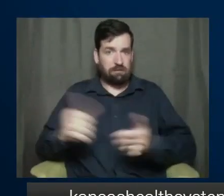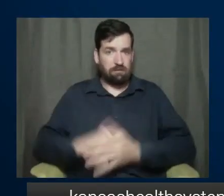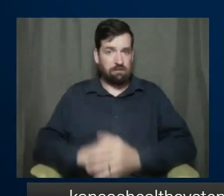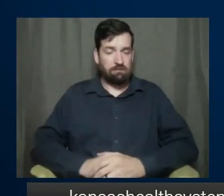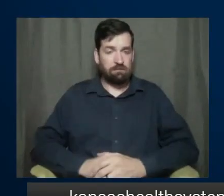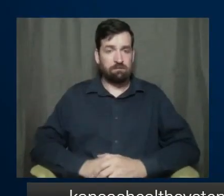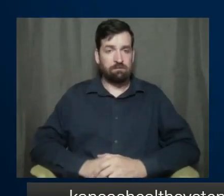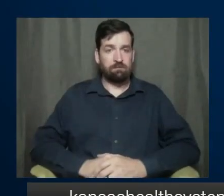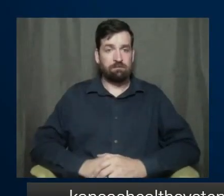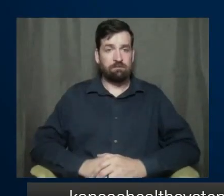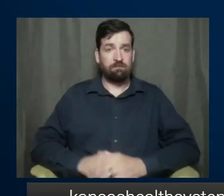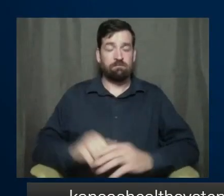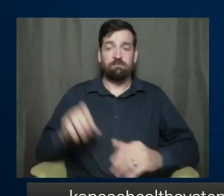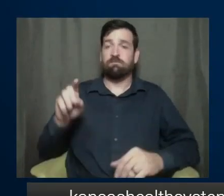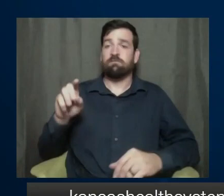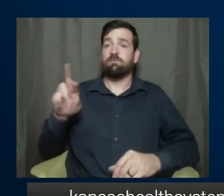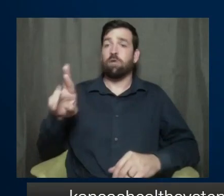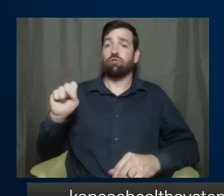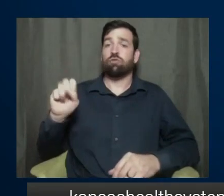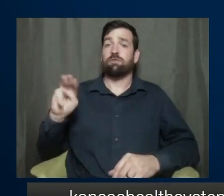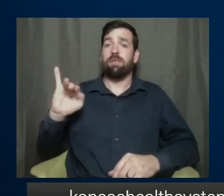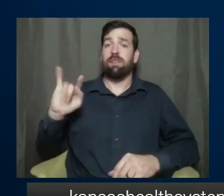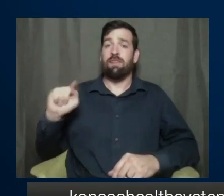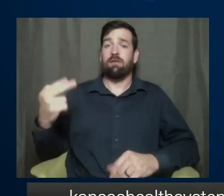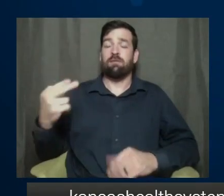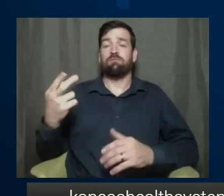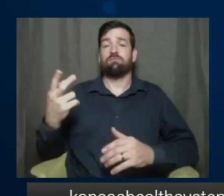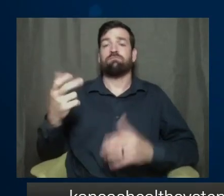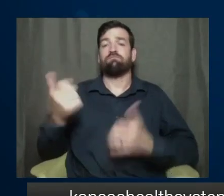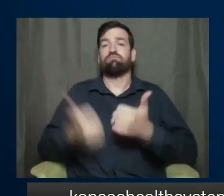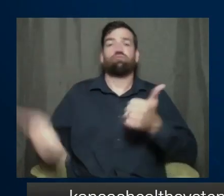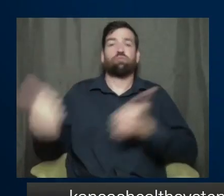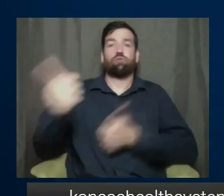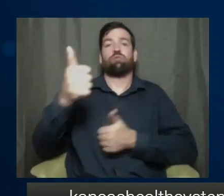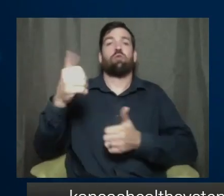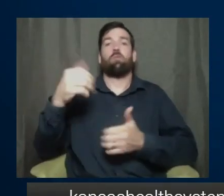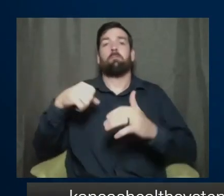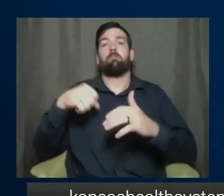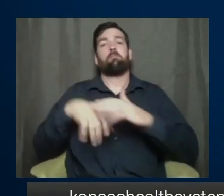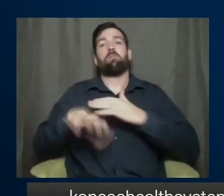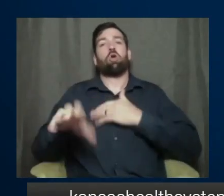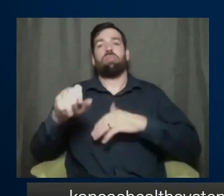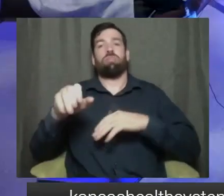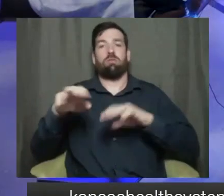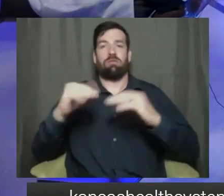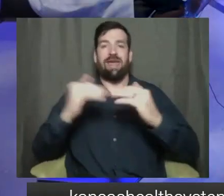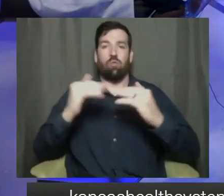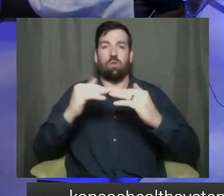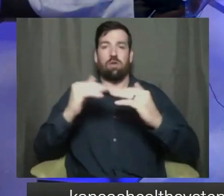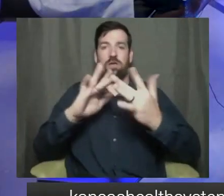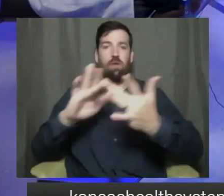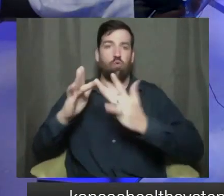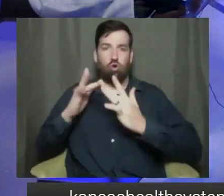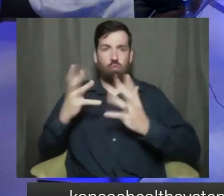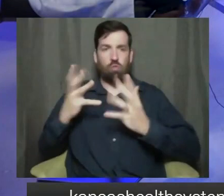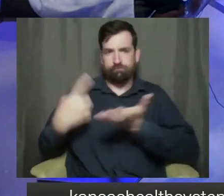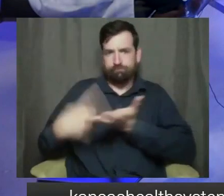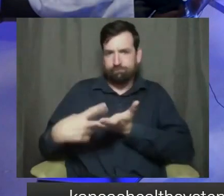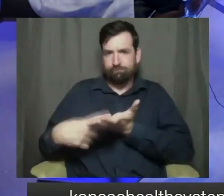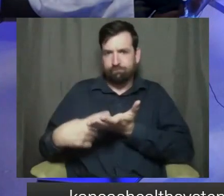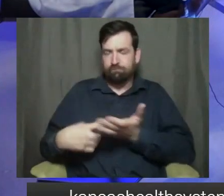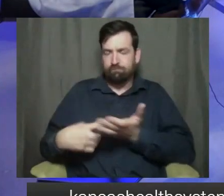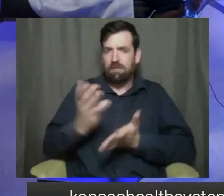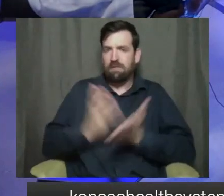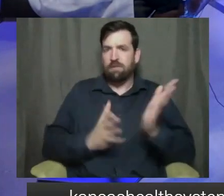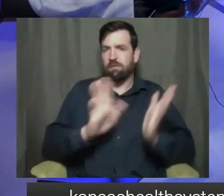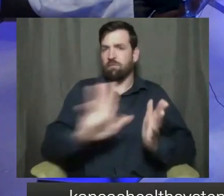Dr. Charlotte Smith, again, principal investigator and director of Kansas Birth Equity Network. I want to just talk to you about what are some of your biggest